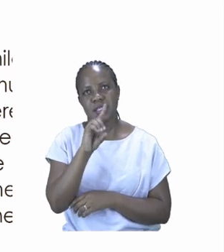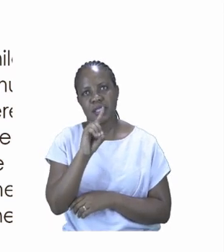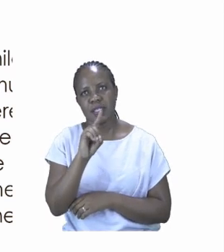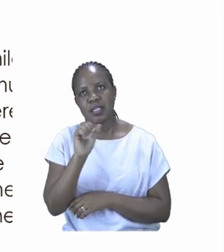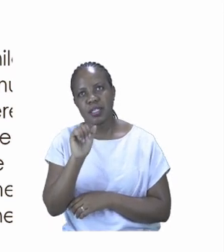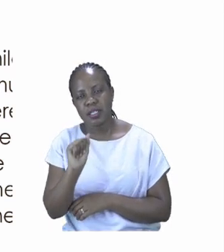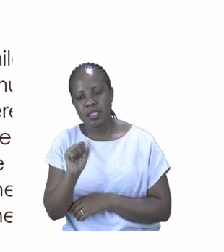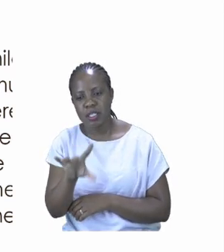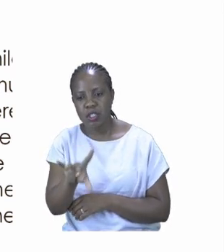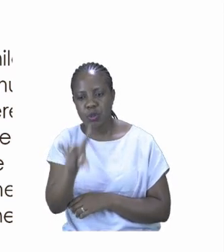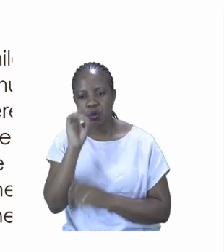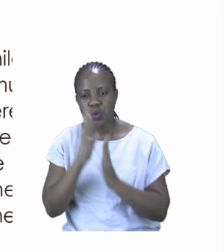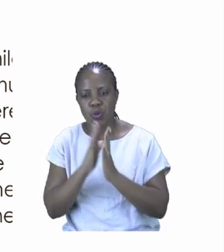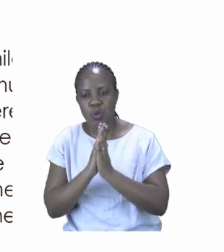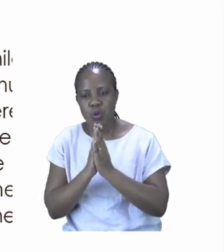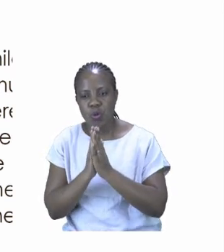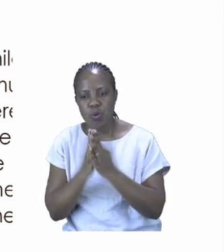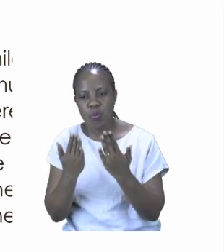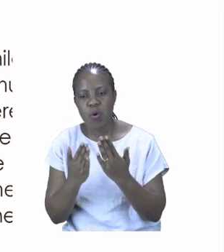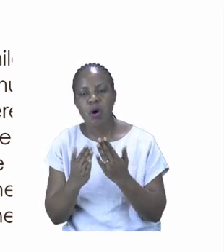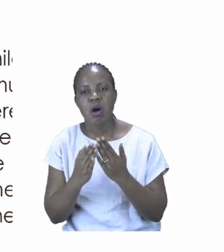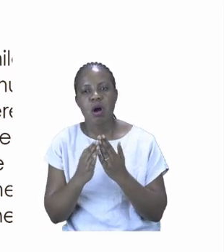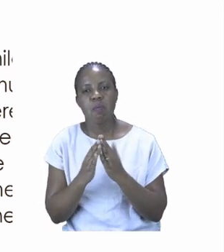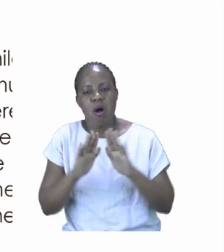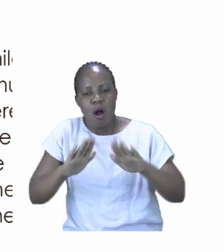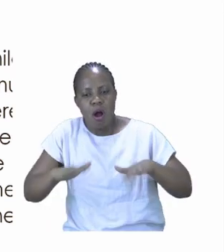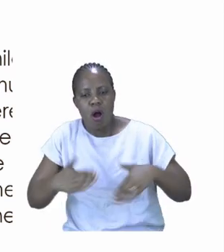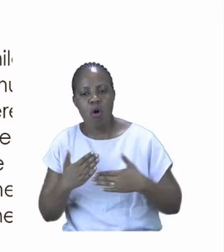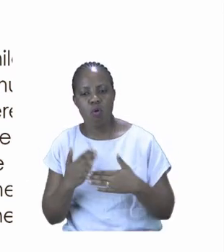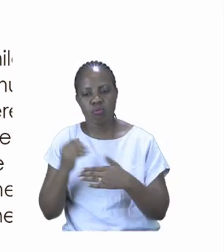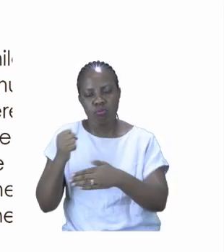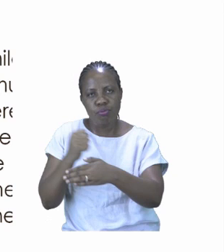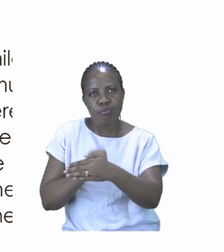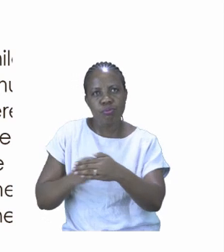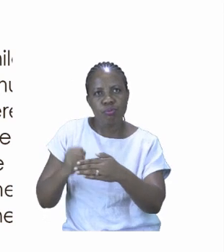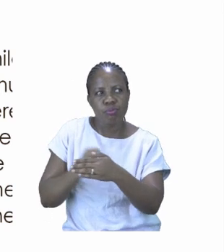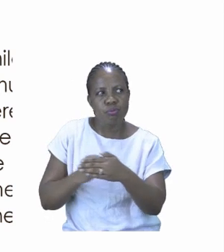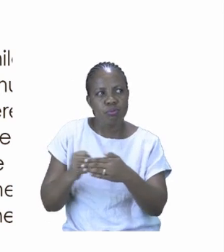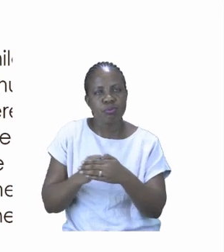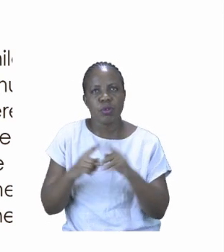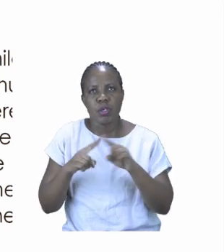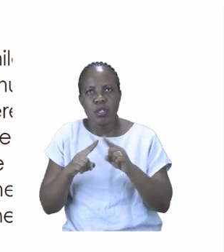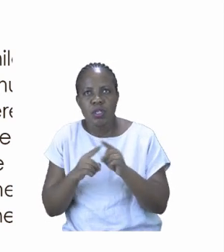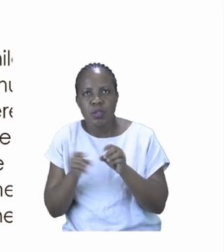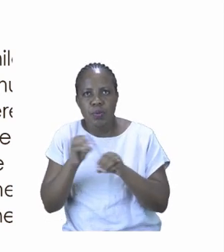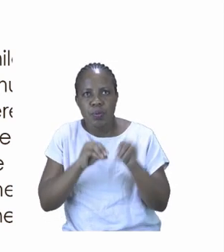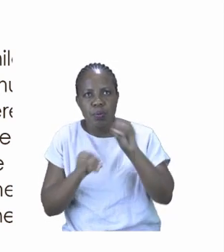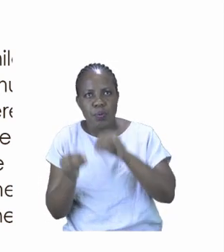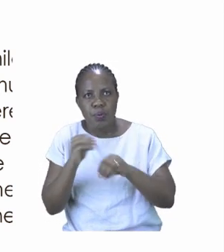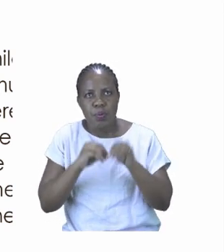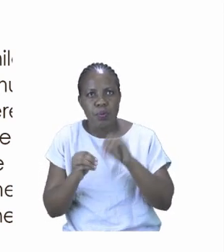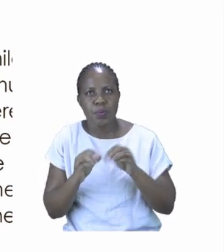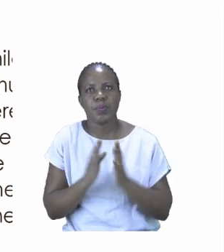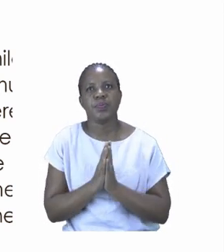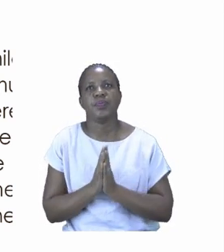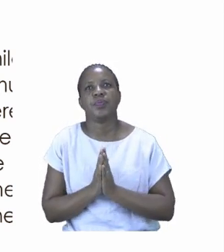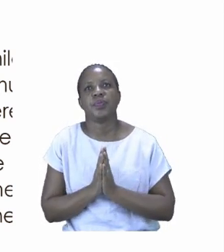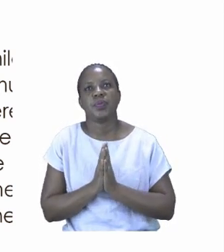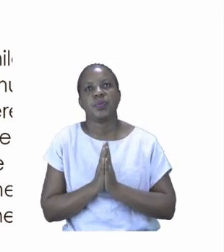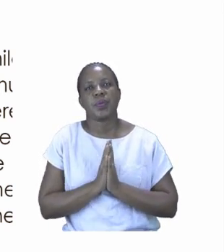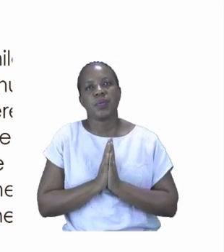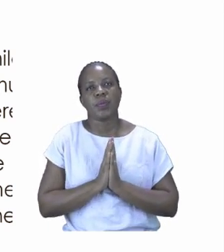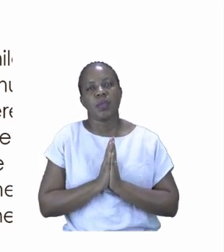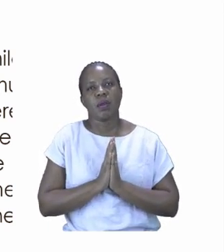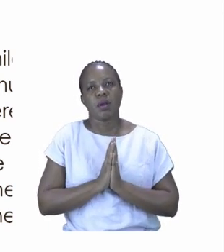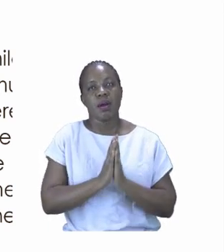The librarian told them that the library is very important, a very